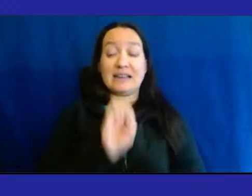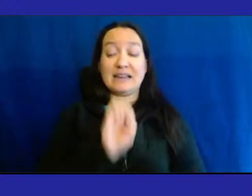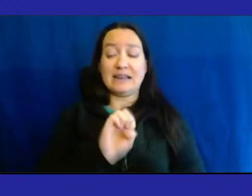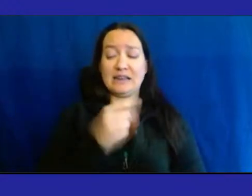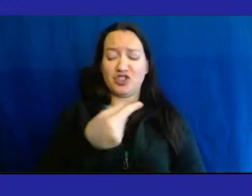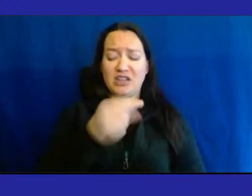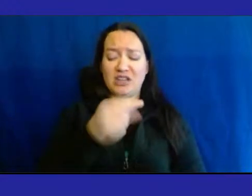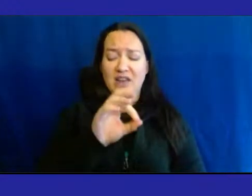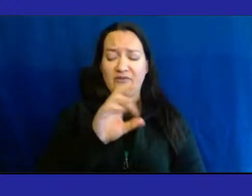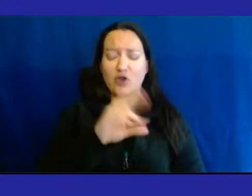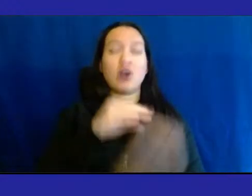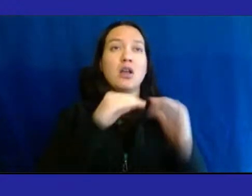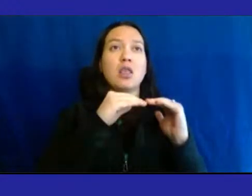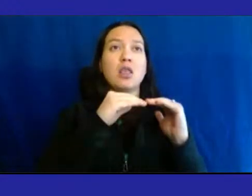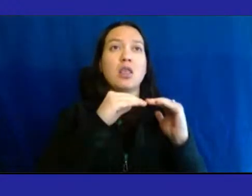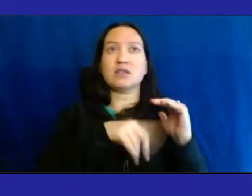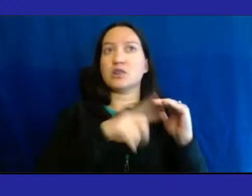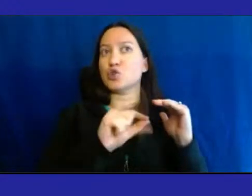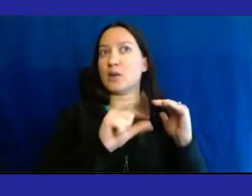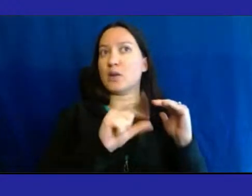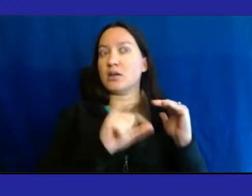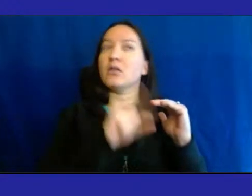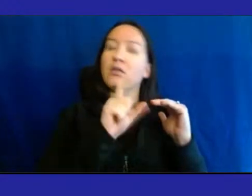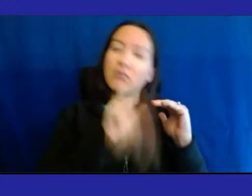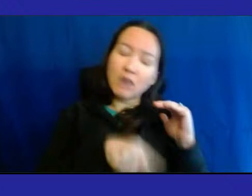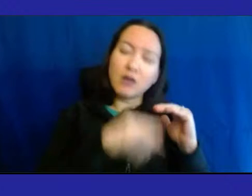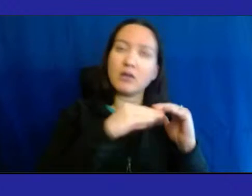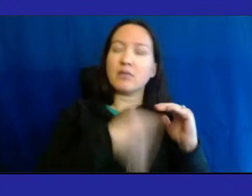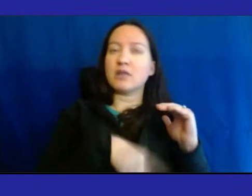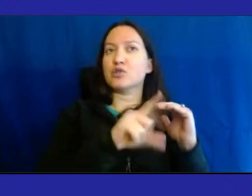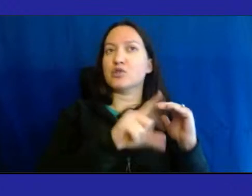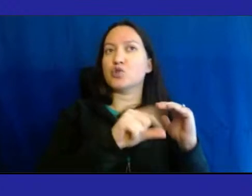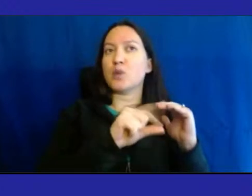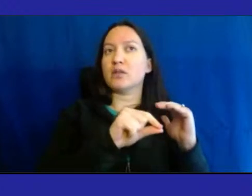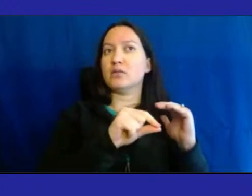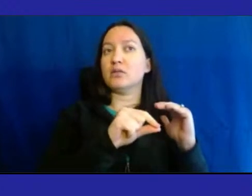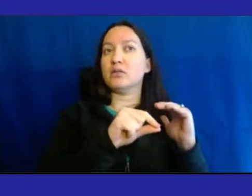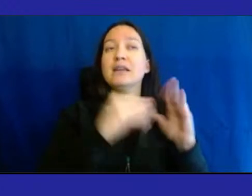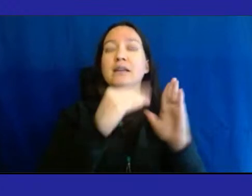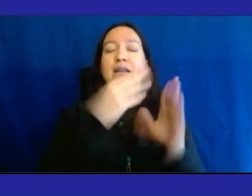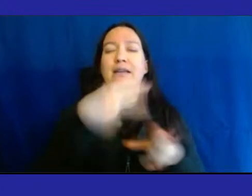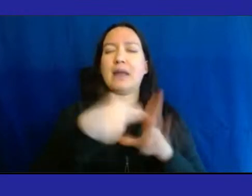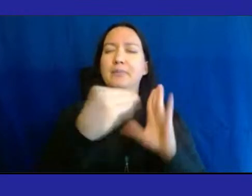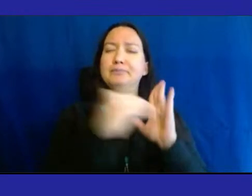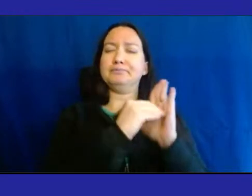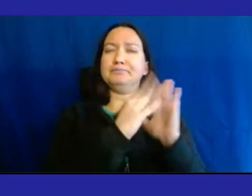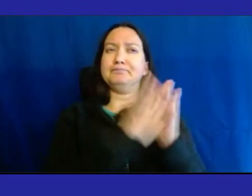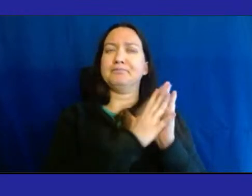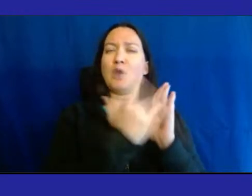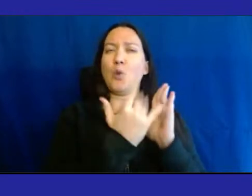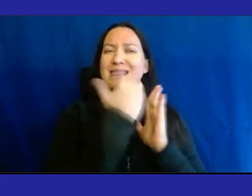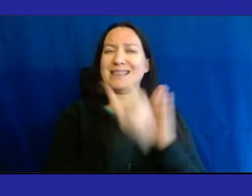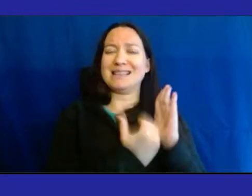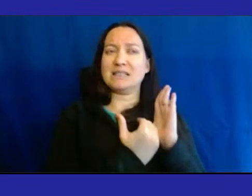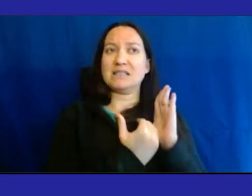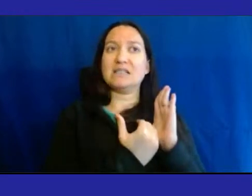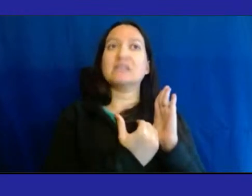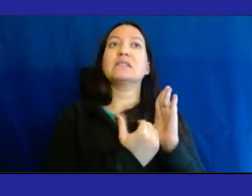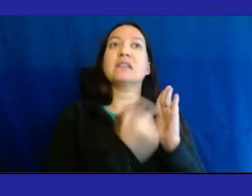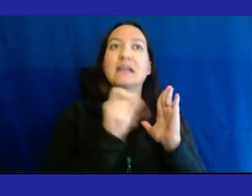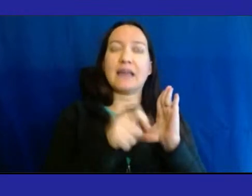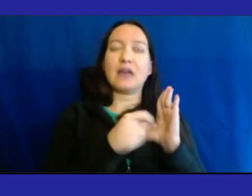than 20. Your EGFR has to be less than 20 before you can be placed on the waiting list, before you can start to accrue